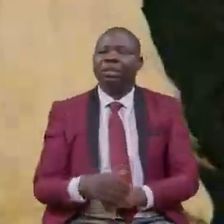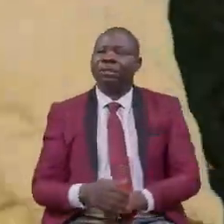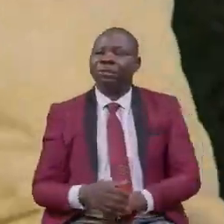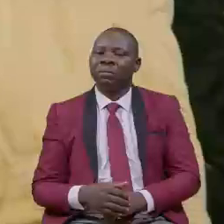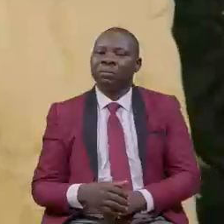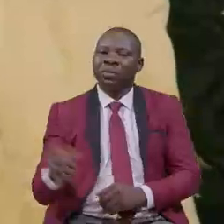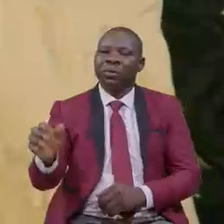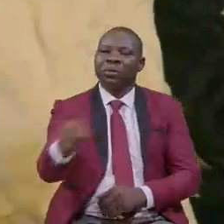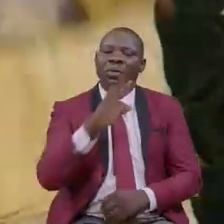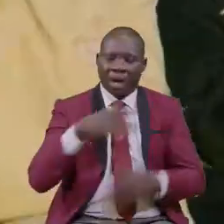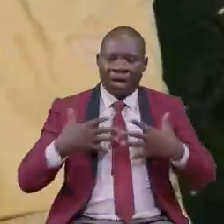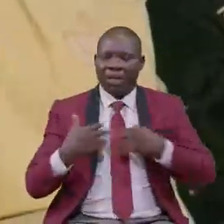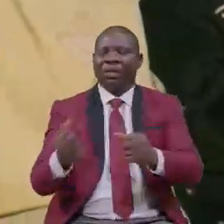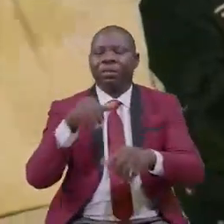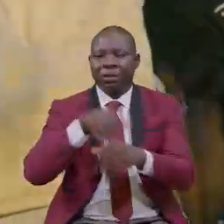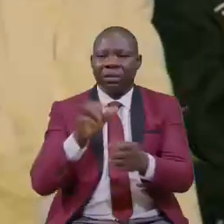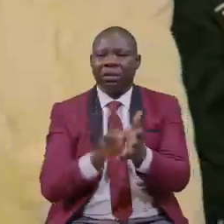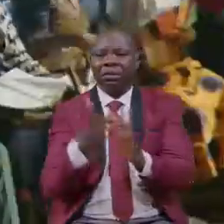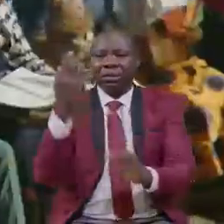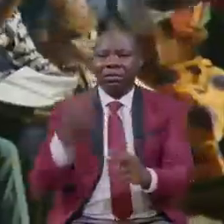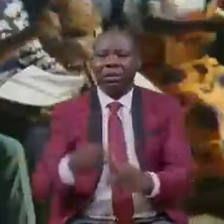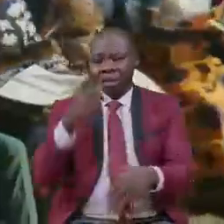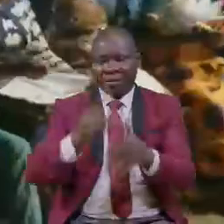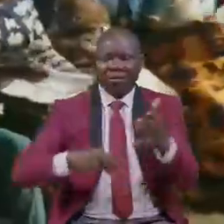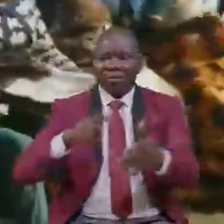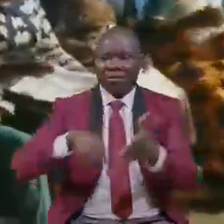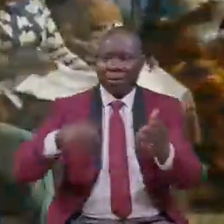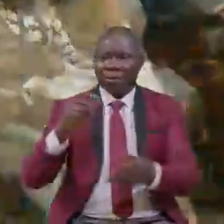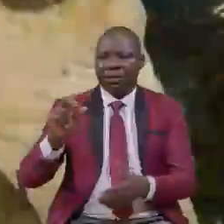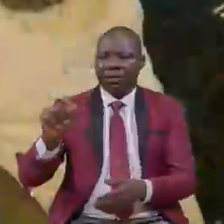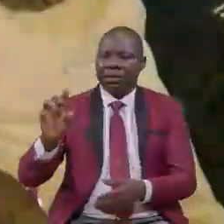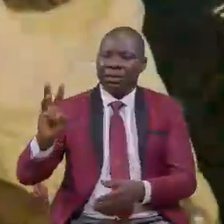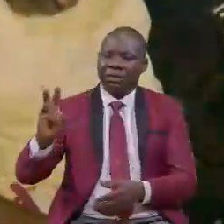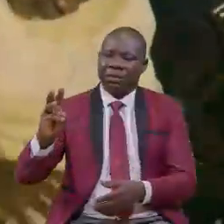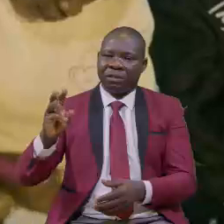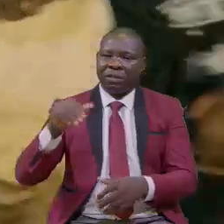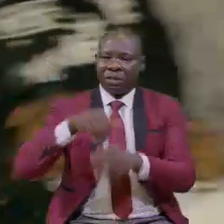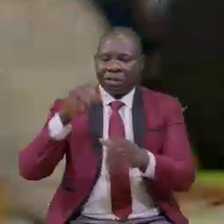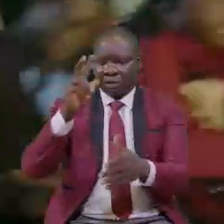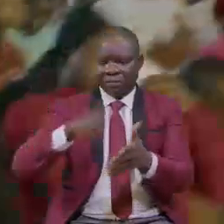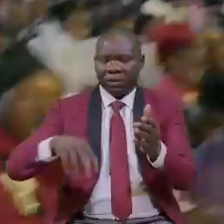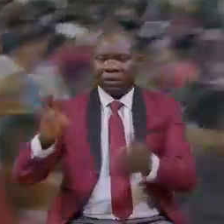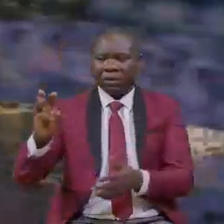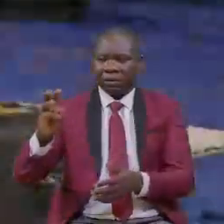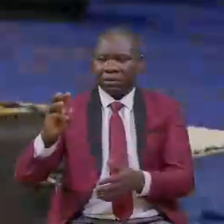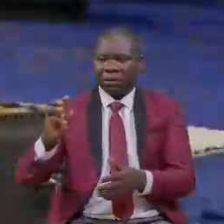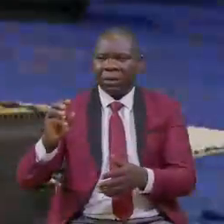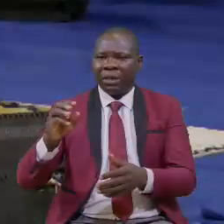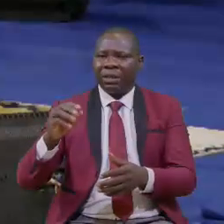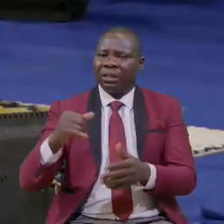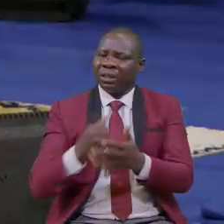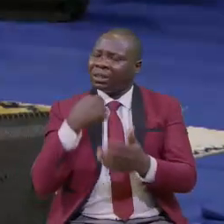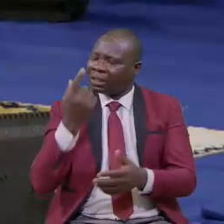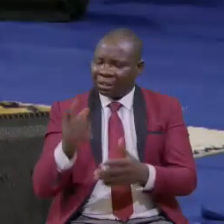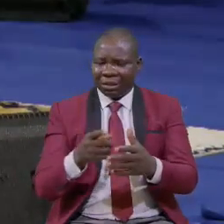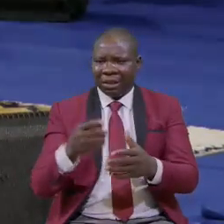You are healed. Look at verse 16. In verse 16, it says, there came also